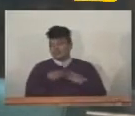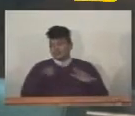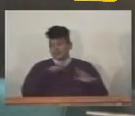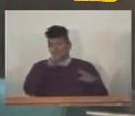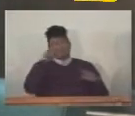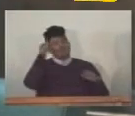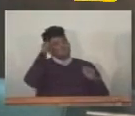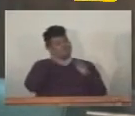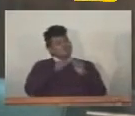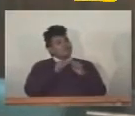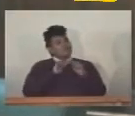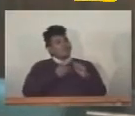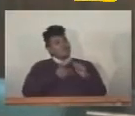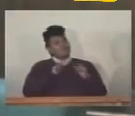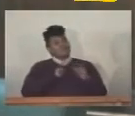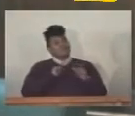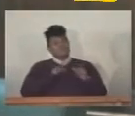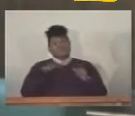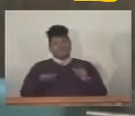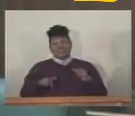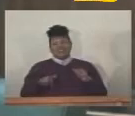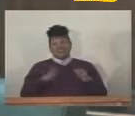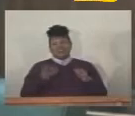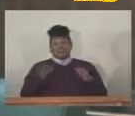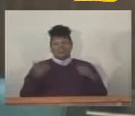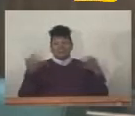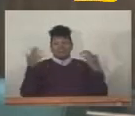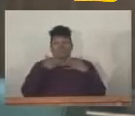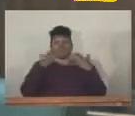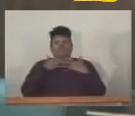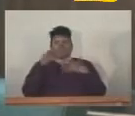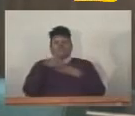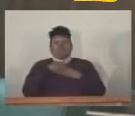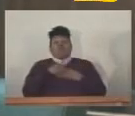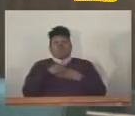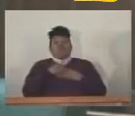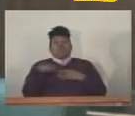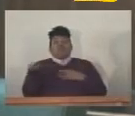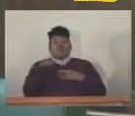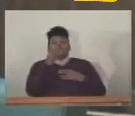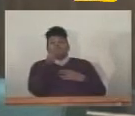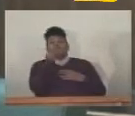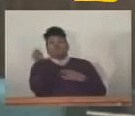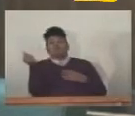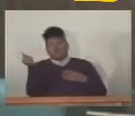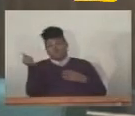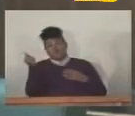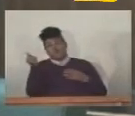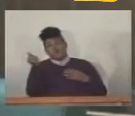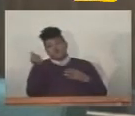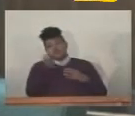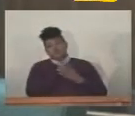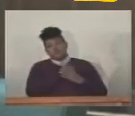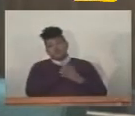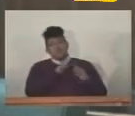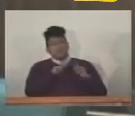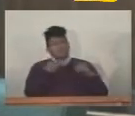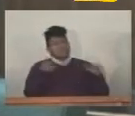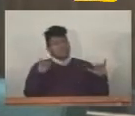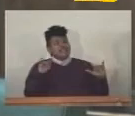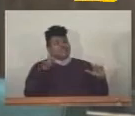remind ourselves, Mr. President, that these traffickers of fear are among the few, but still